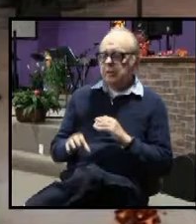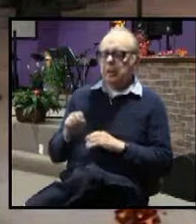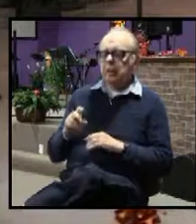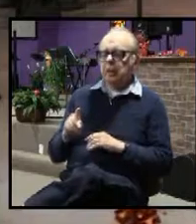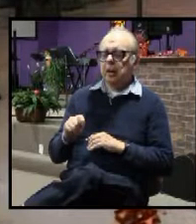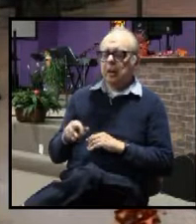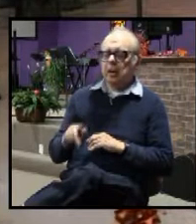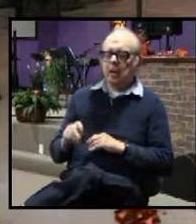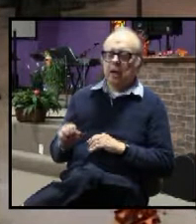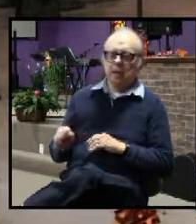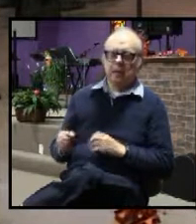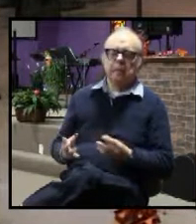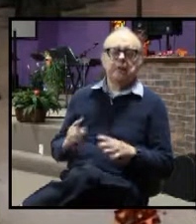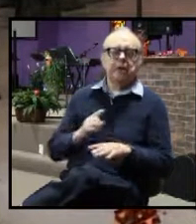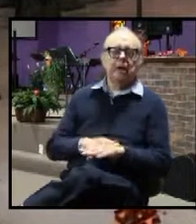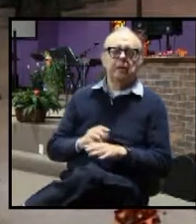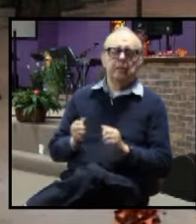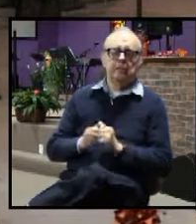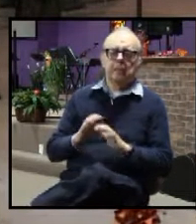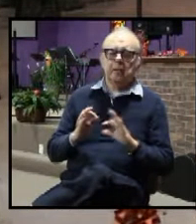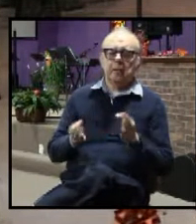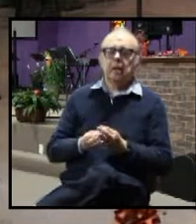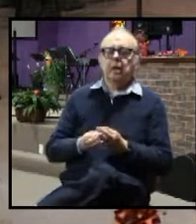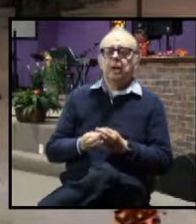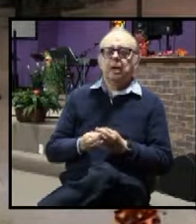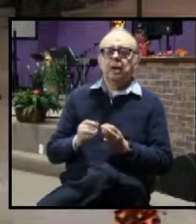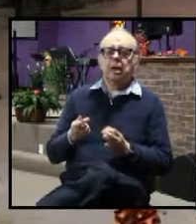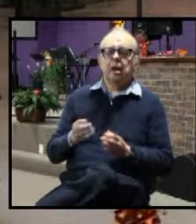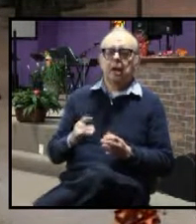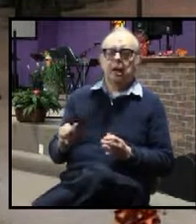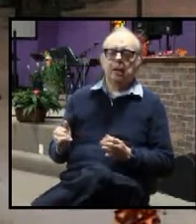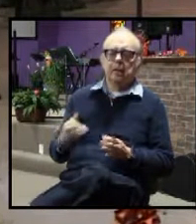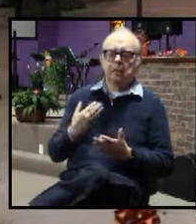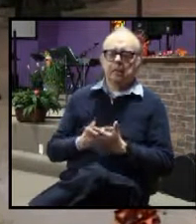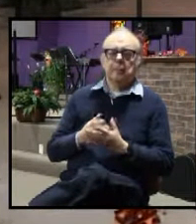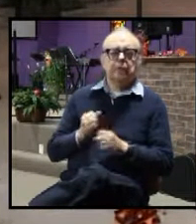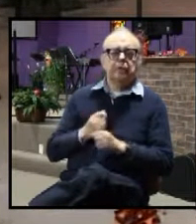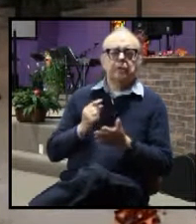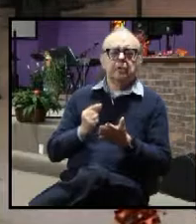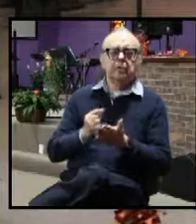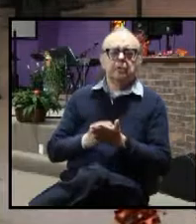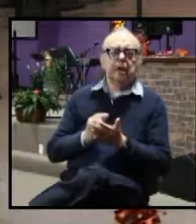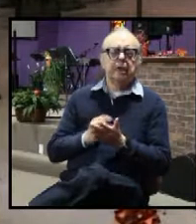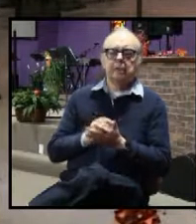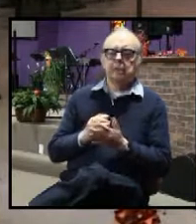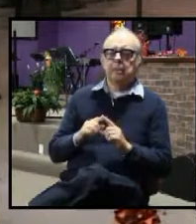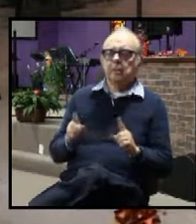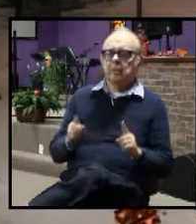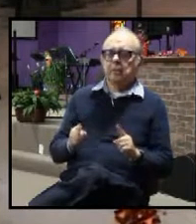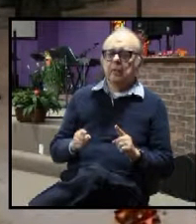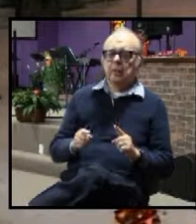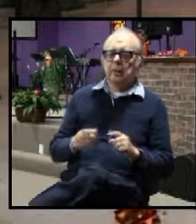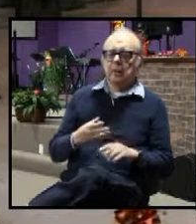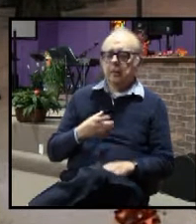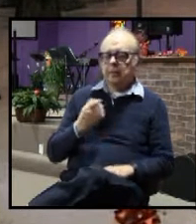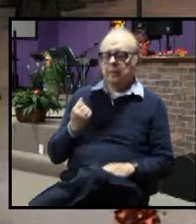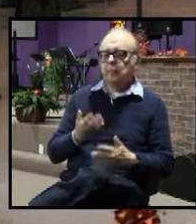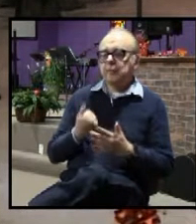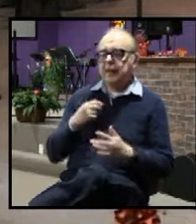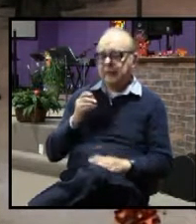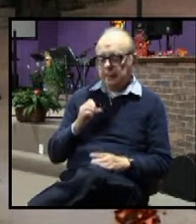much into sports, spent a whole life, a lot of time with my family and in the gym. I made good grades. I was a model adolescent. However, the